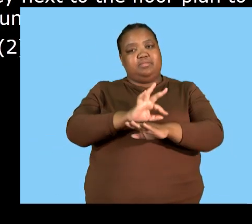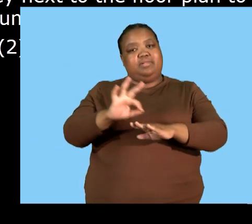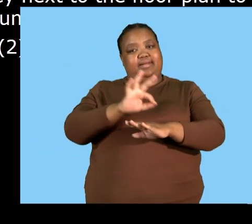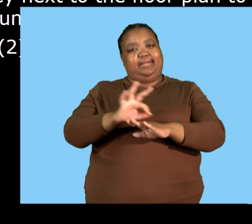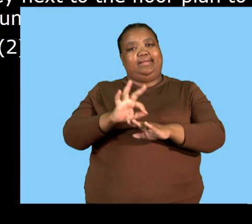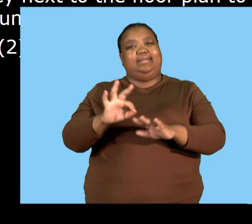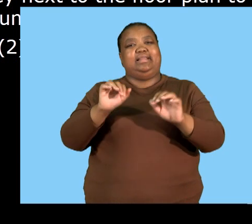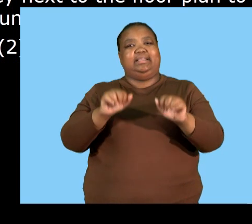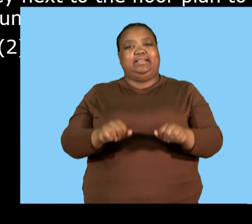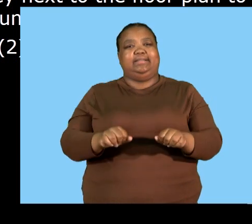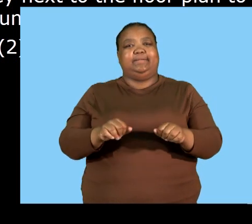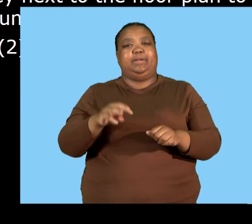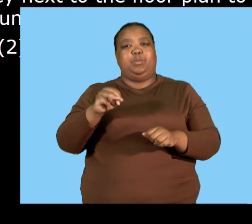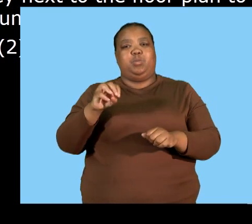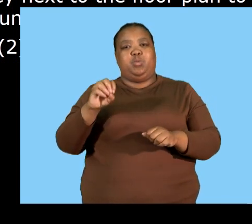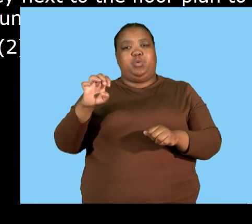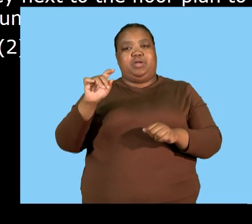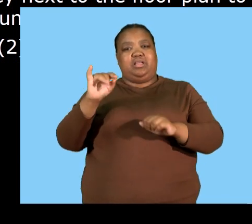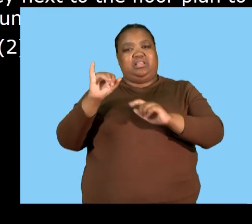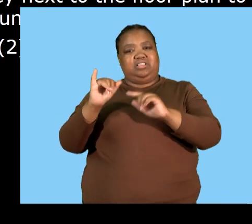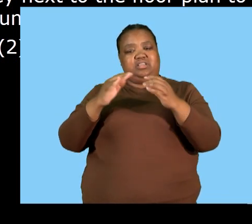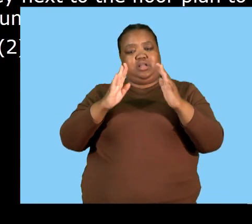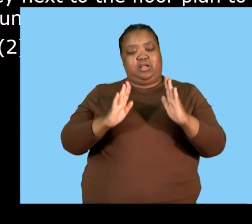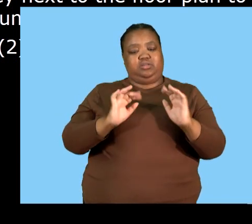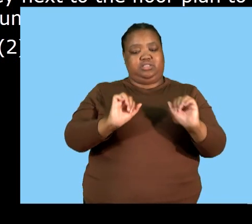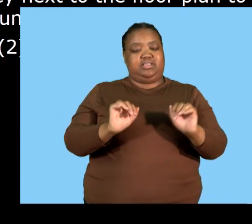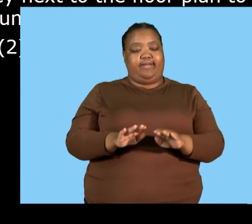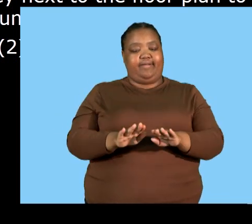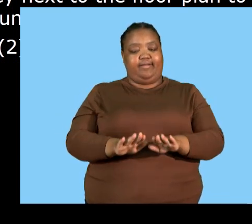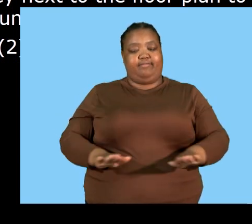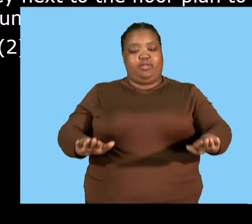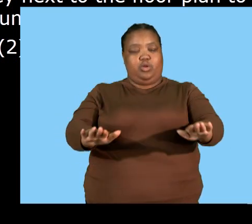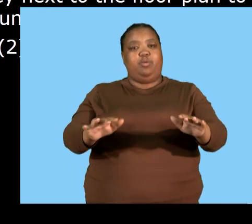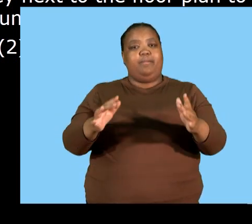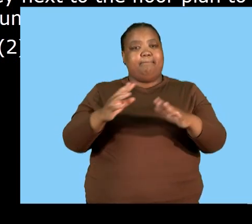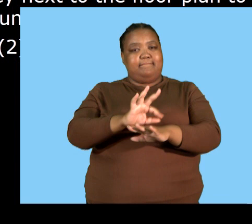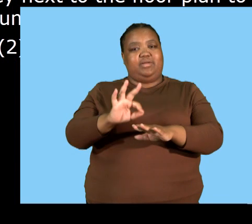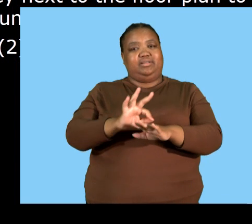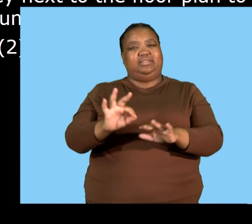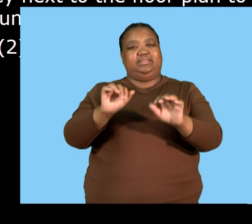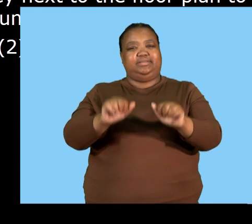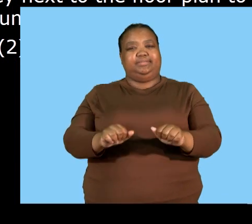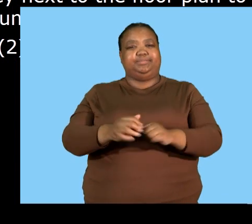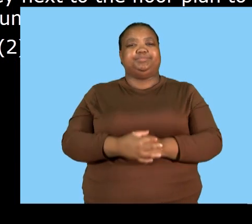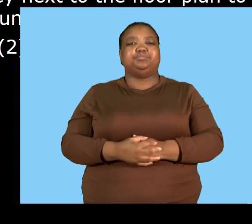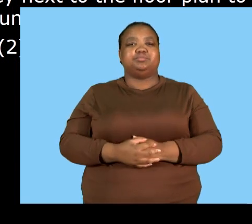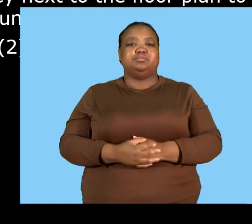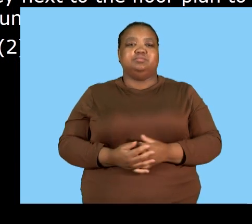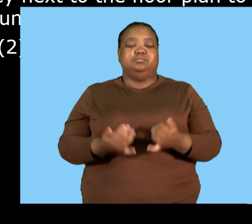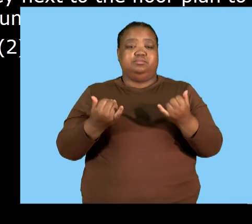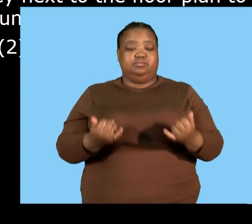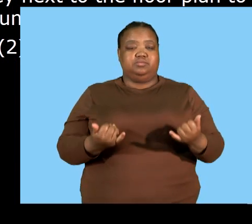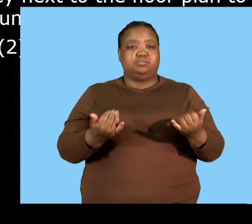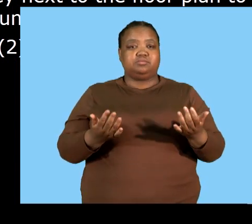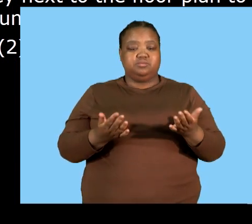to determine the questions that will follow or calculate. So use the key next to the floor plan to determine the number of